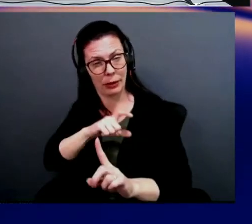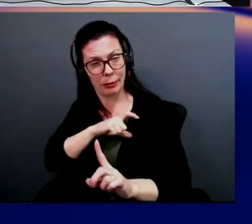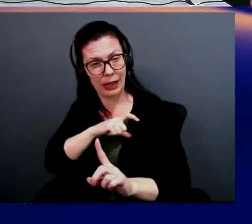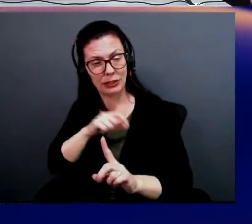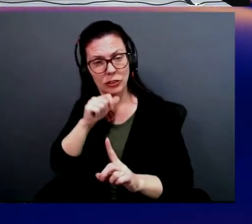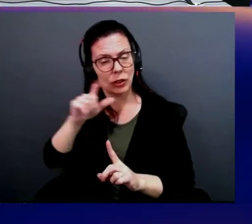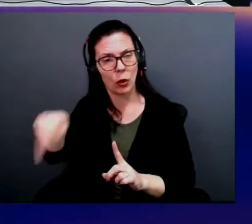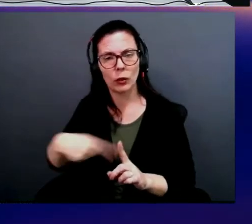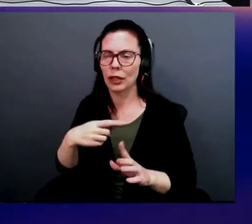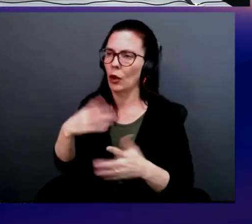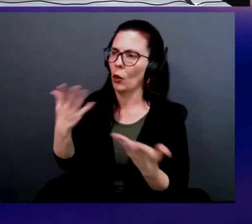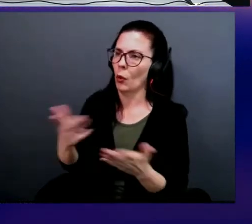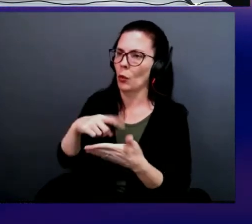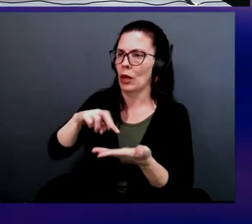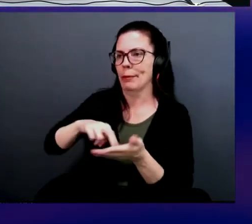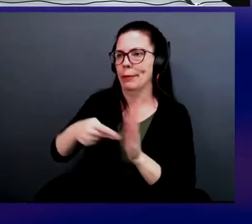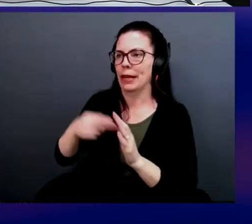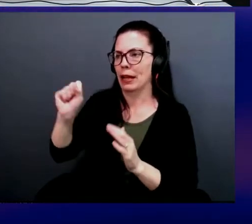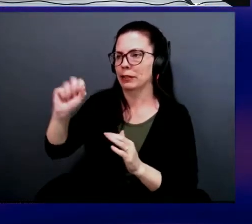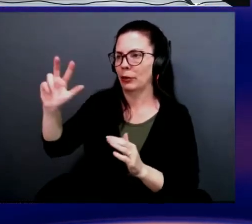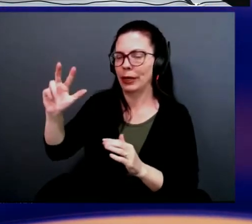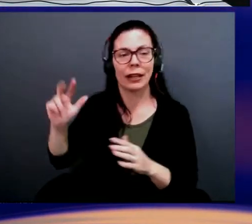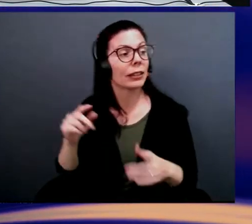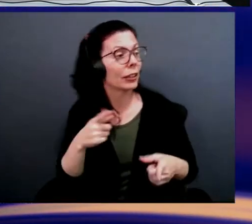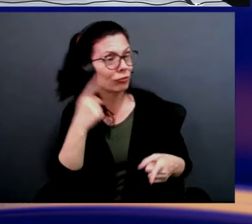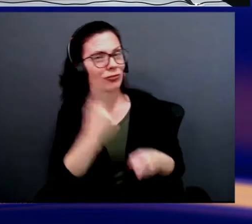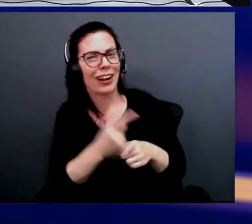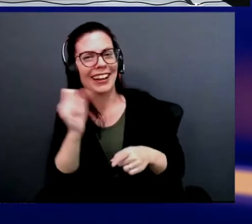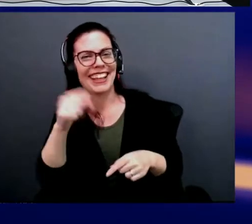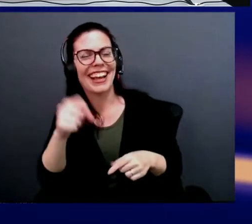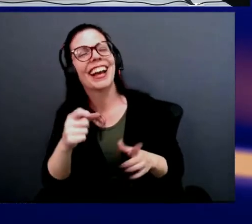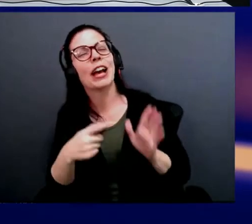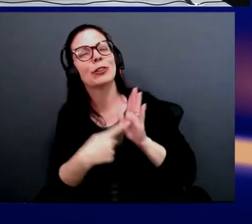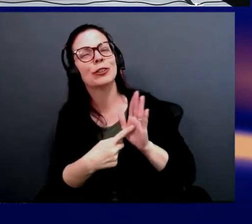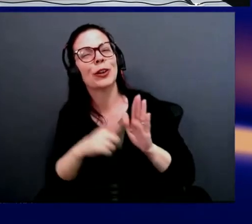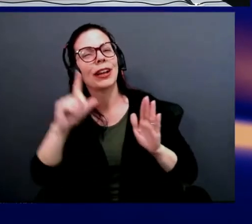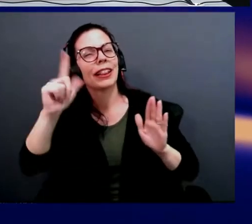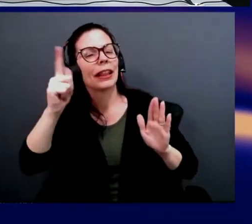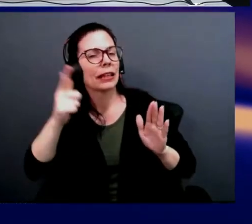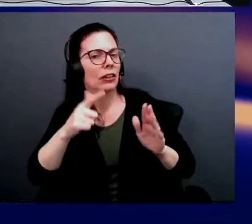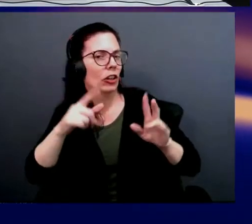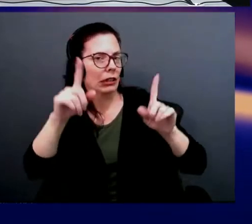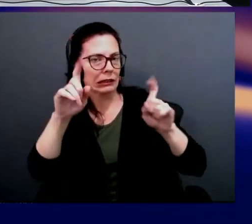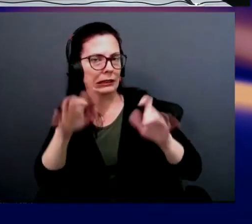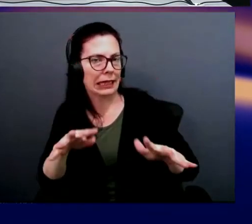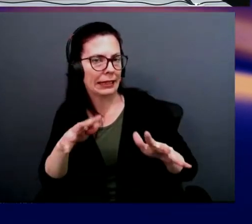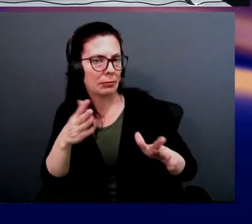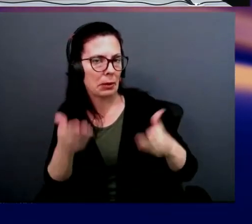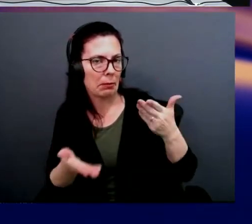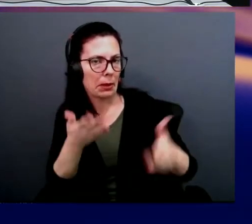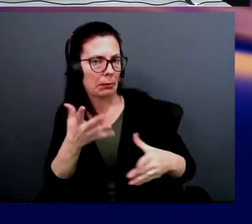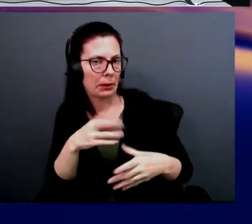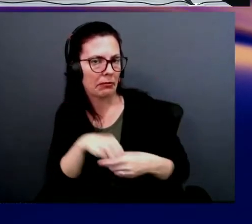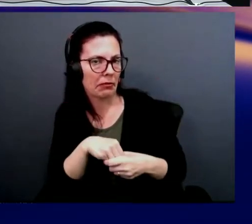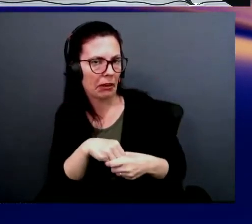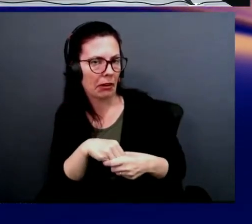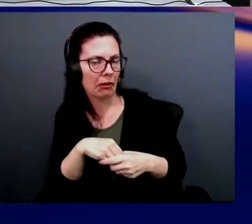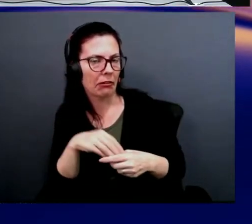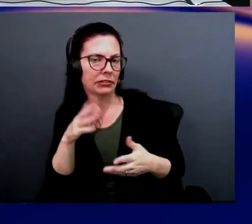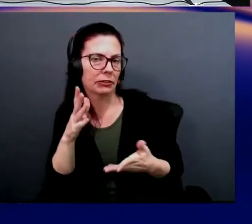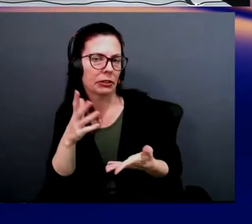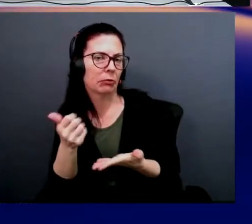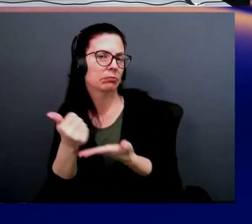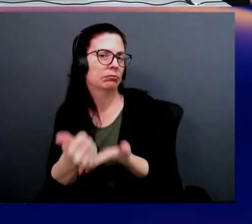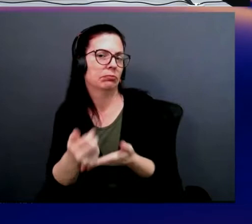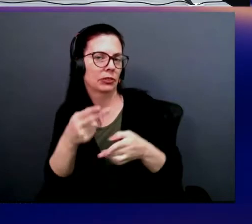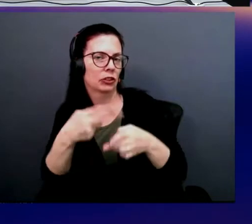is S3? Exactly. We'll show you a little bit later what the assessment might include, just to give our folks a quick preview